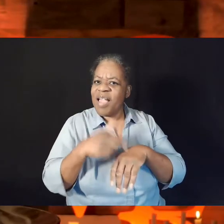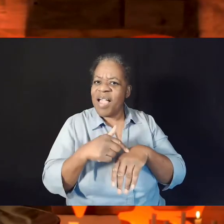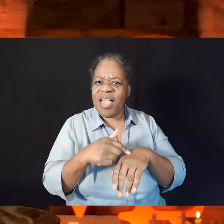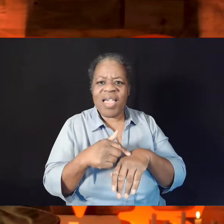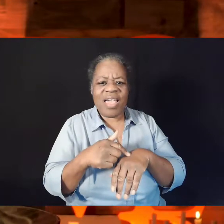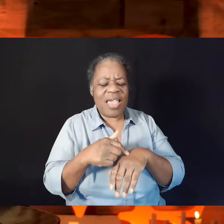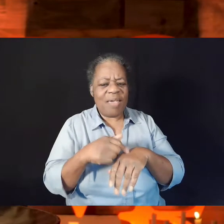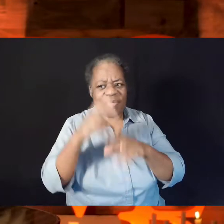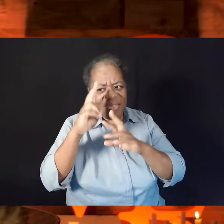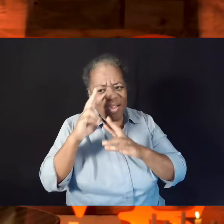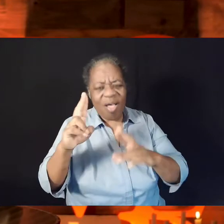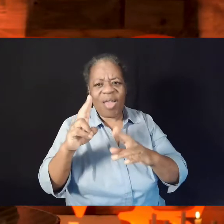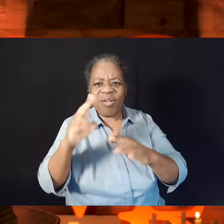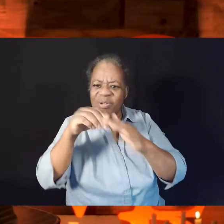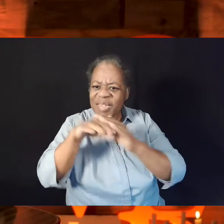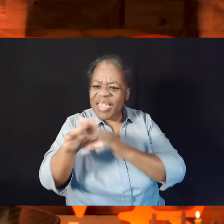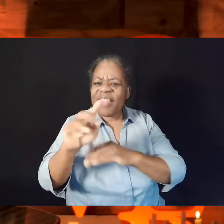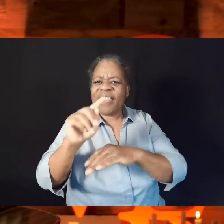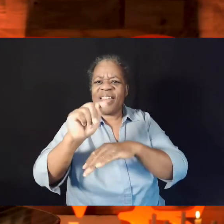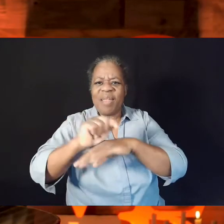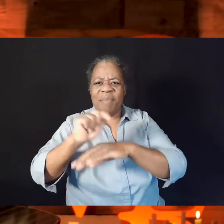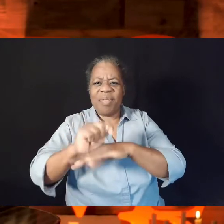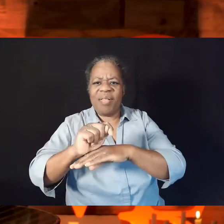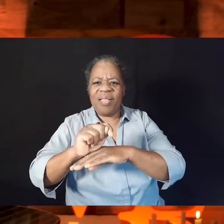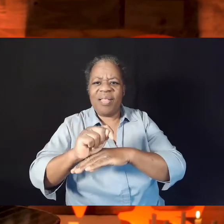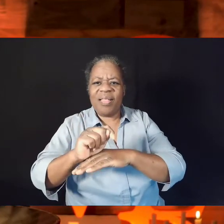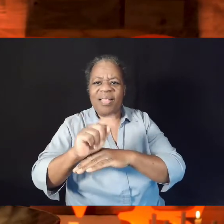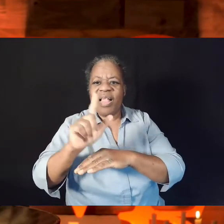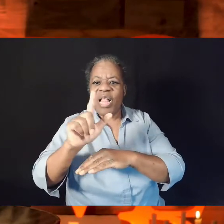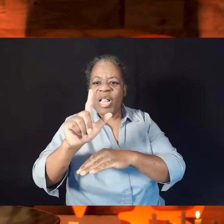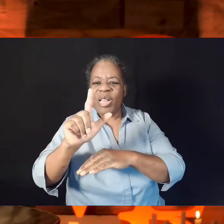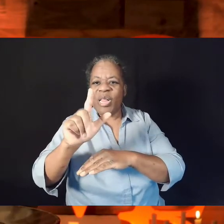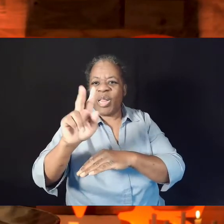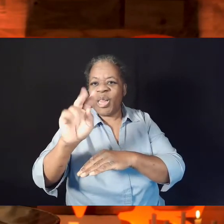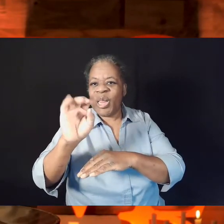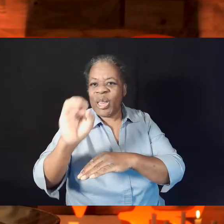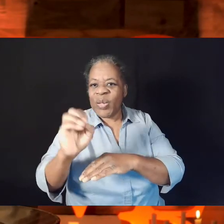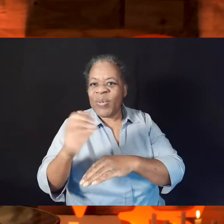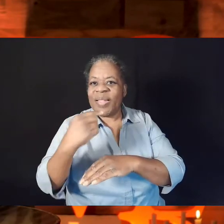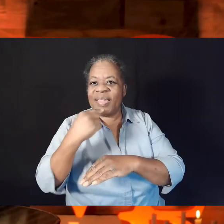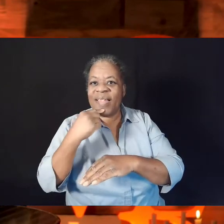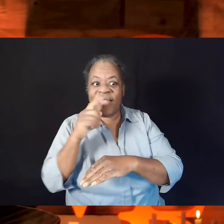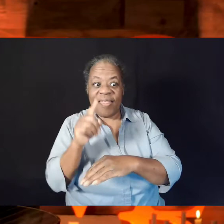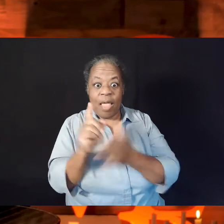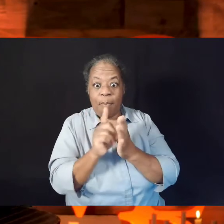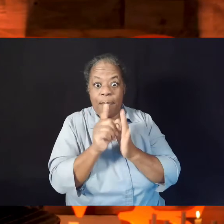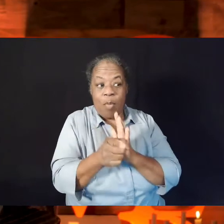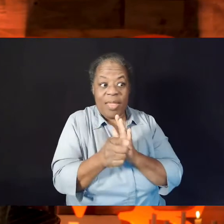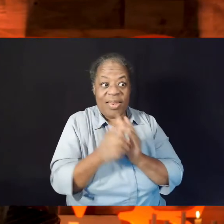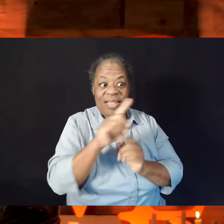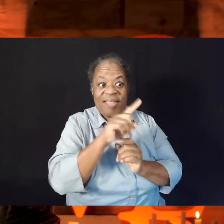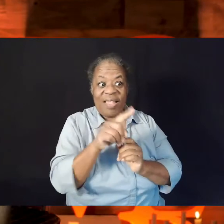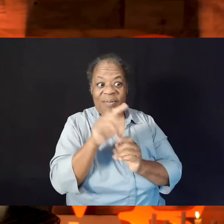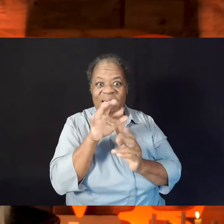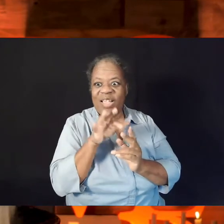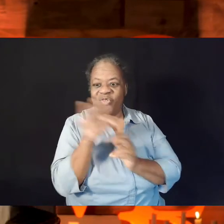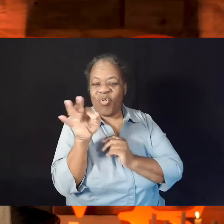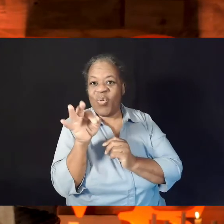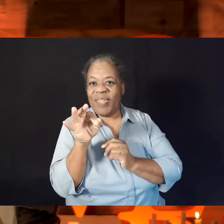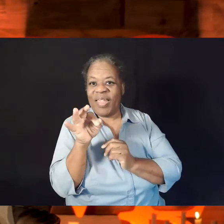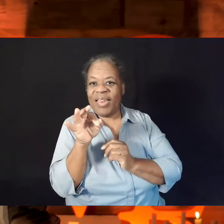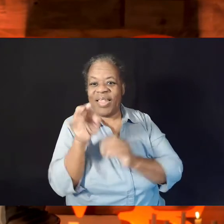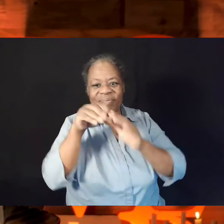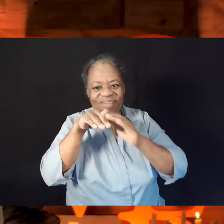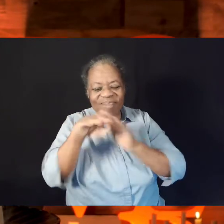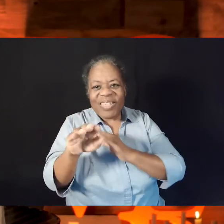did. Luke tells us that in that moment, Zechariah had been chosen. While he went into the temple for the burning of